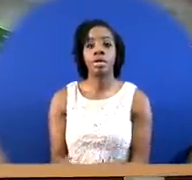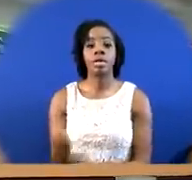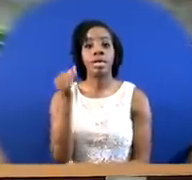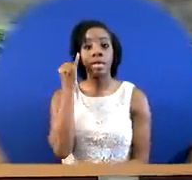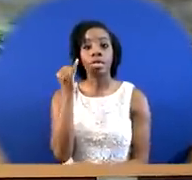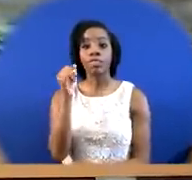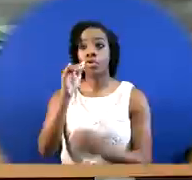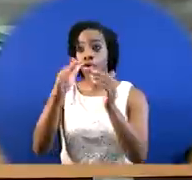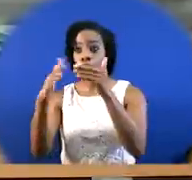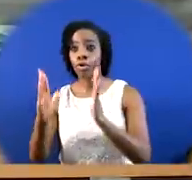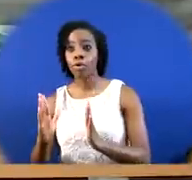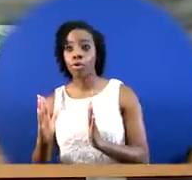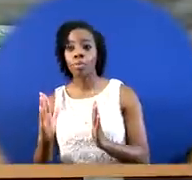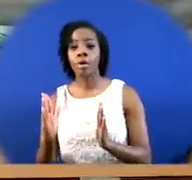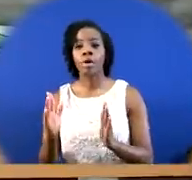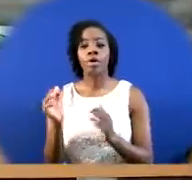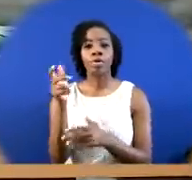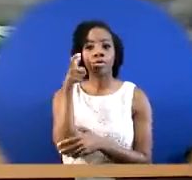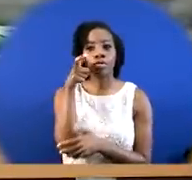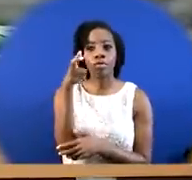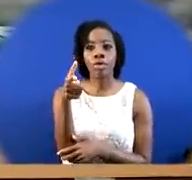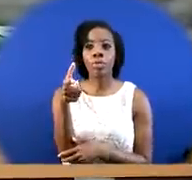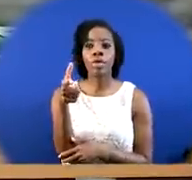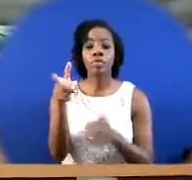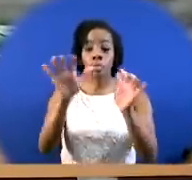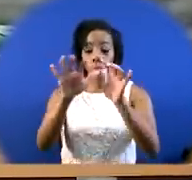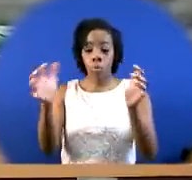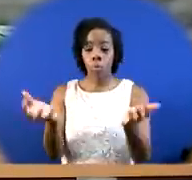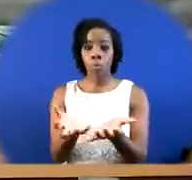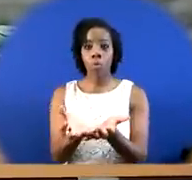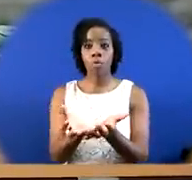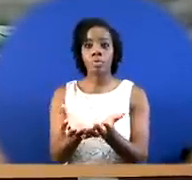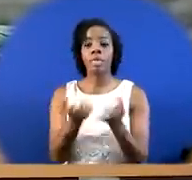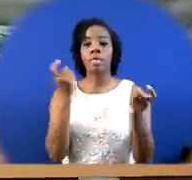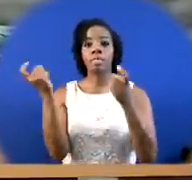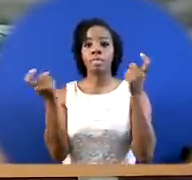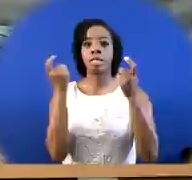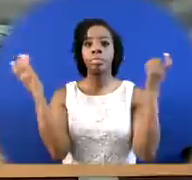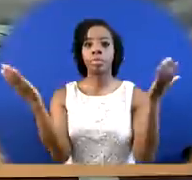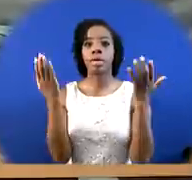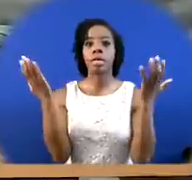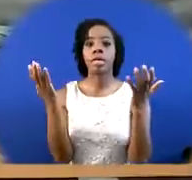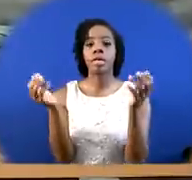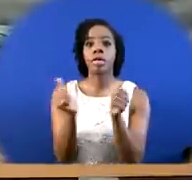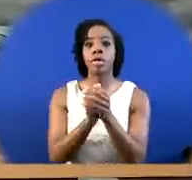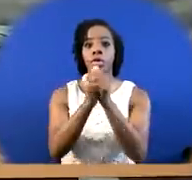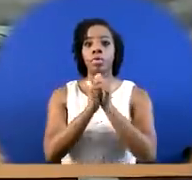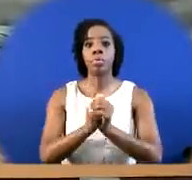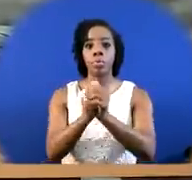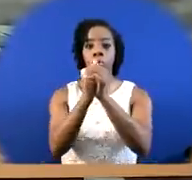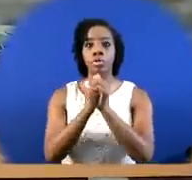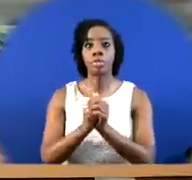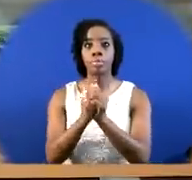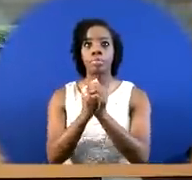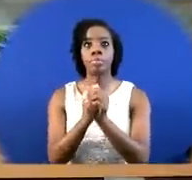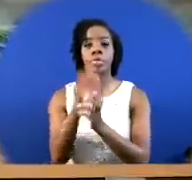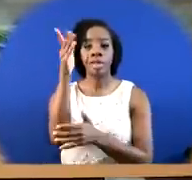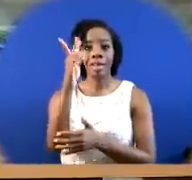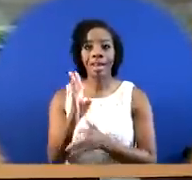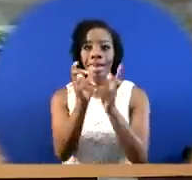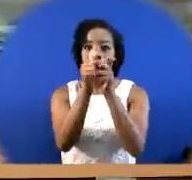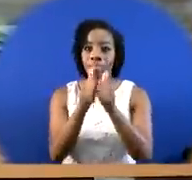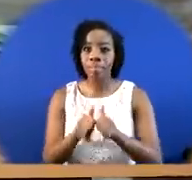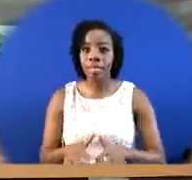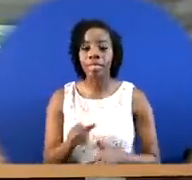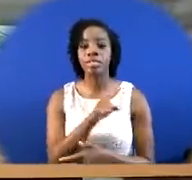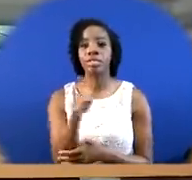homes, those who are around this world sharing with us in worship, even from distances far beyond this place. God bless you one